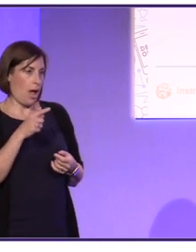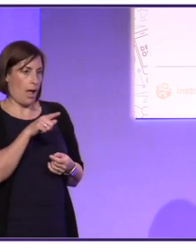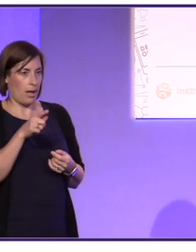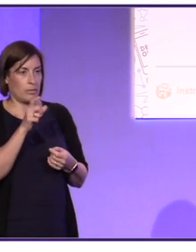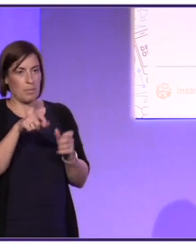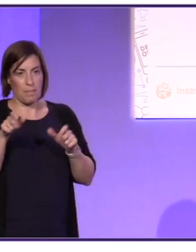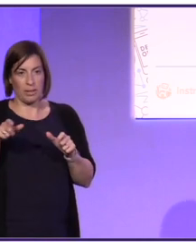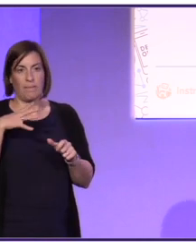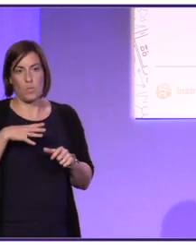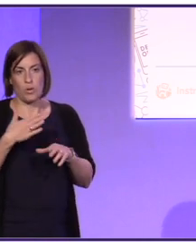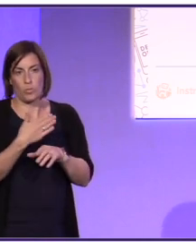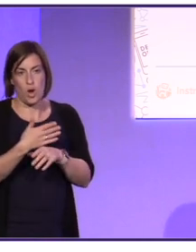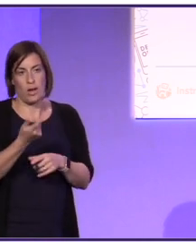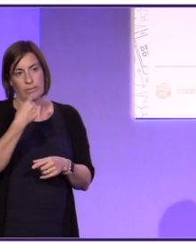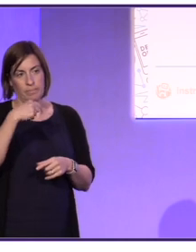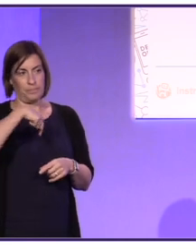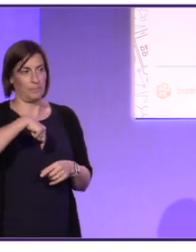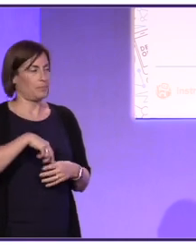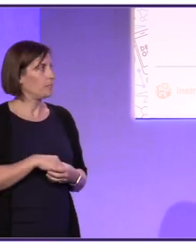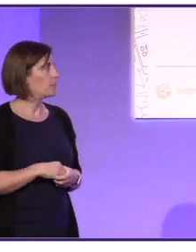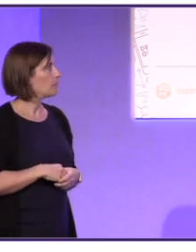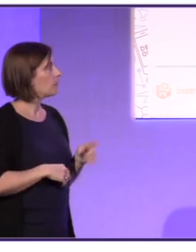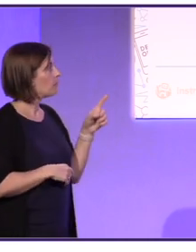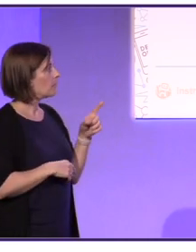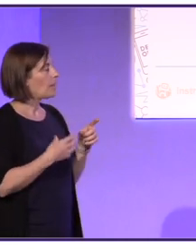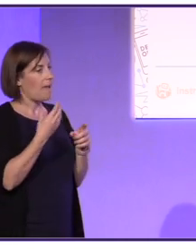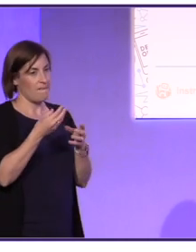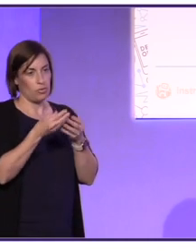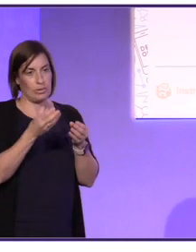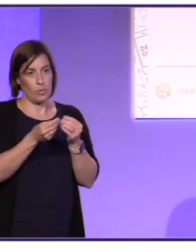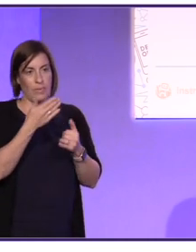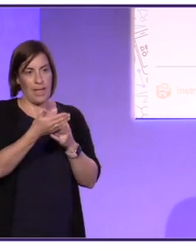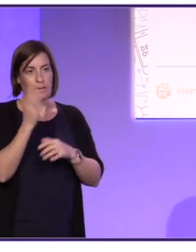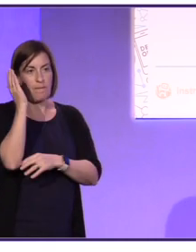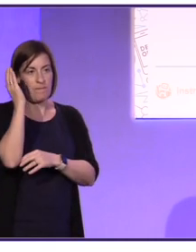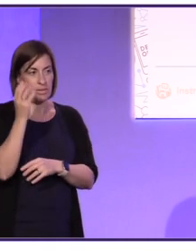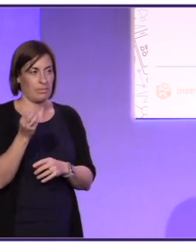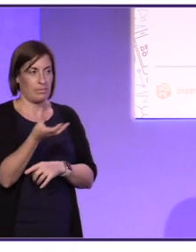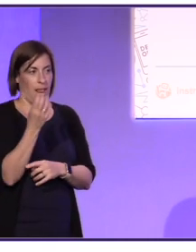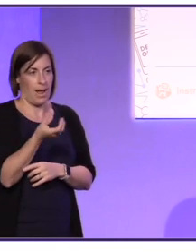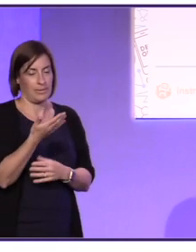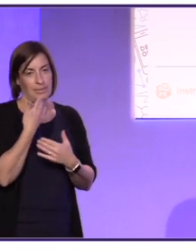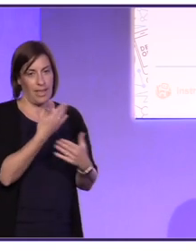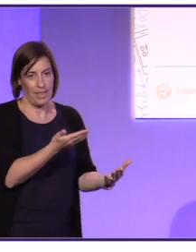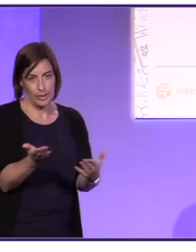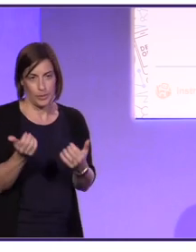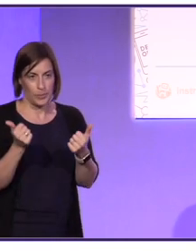And at the end of the slides, I have got some resources. Thank you very much.